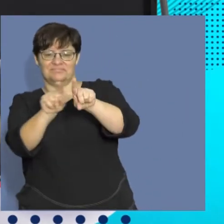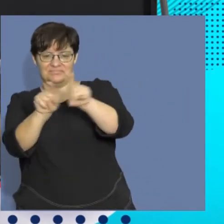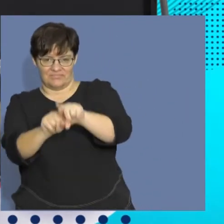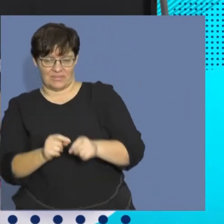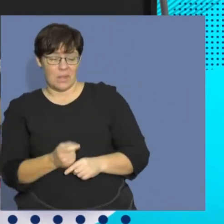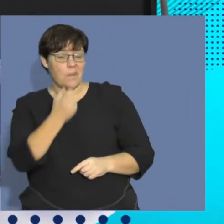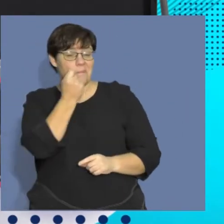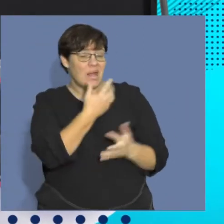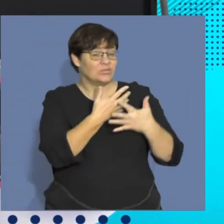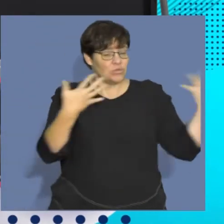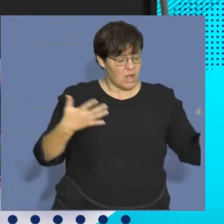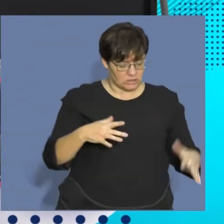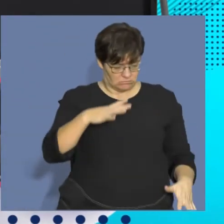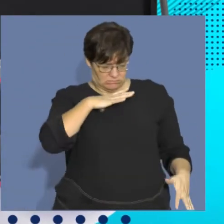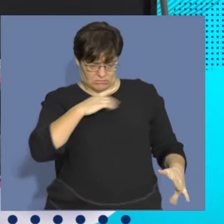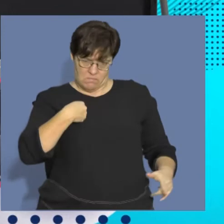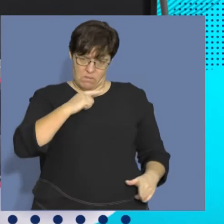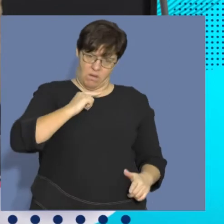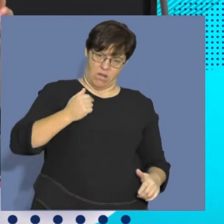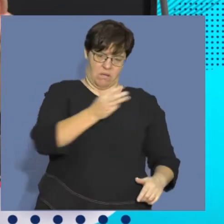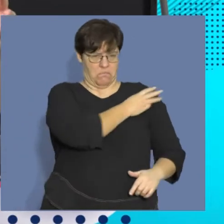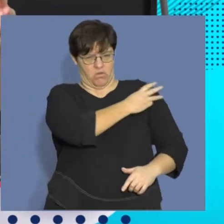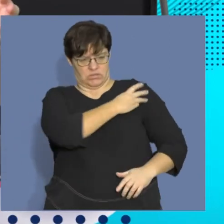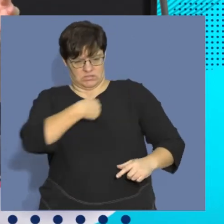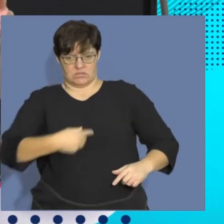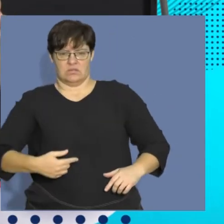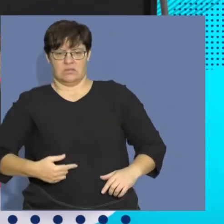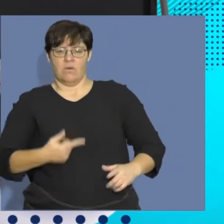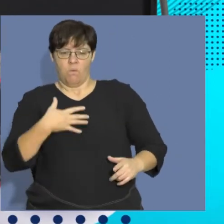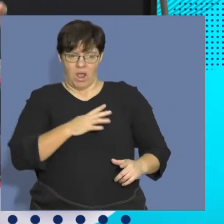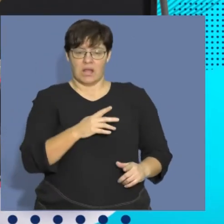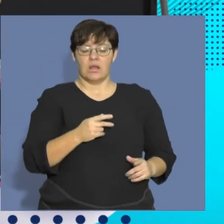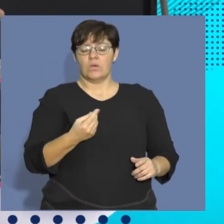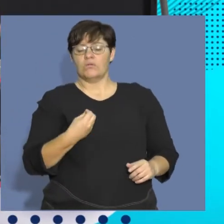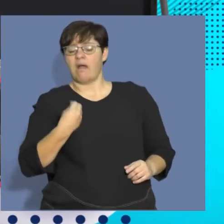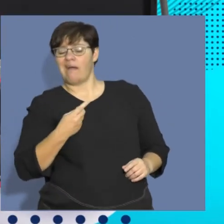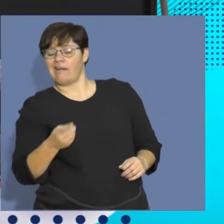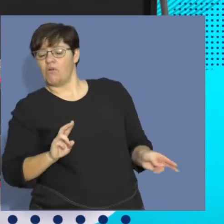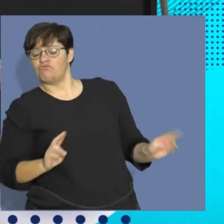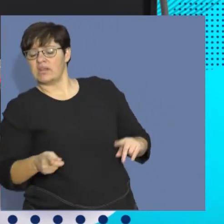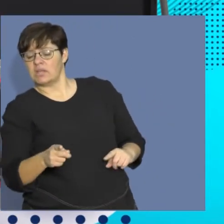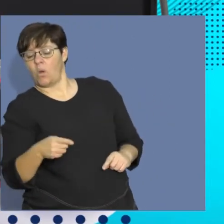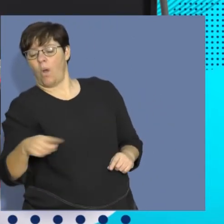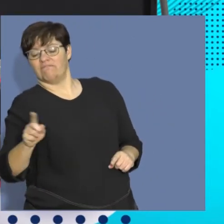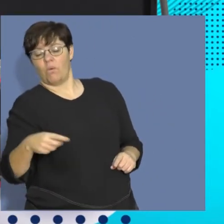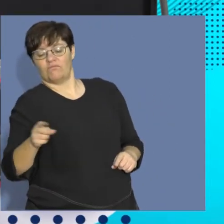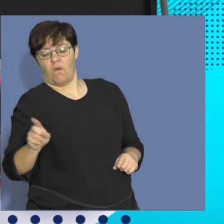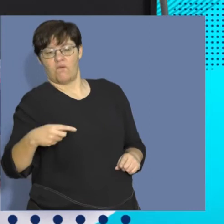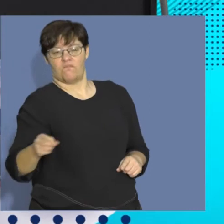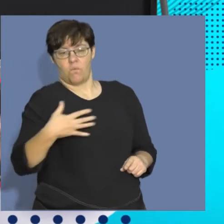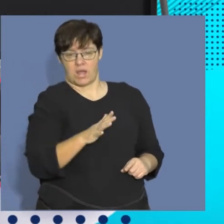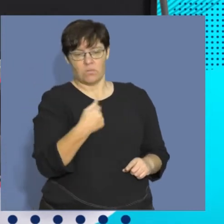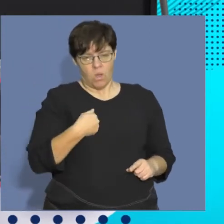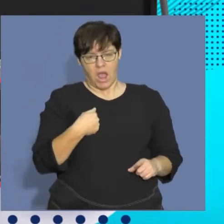mates. Too many dominant males will want to get young, reproductively ready